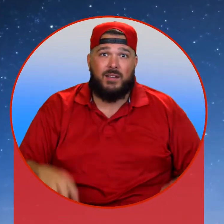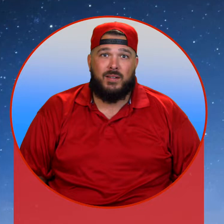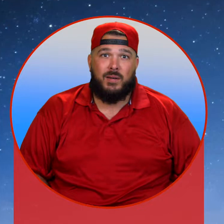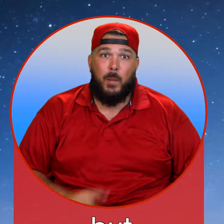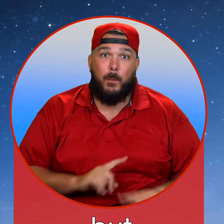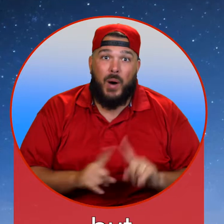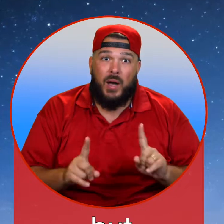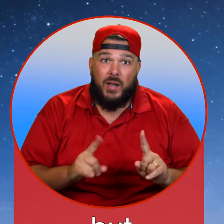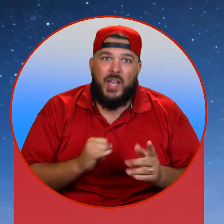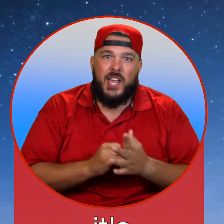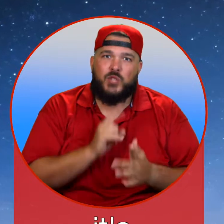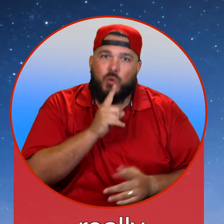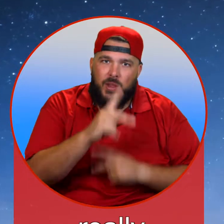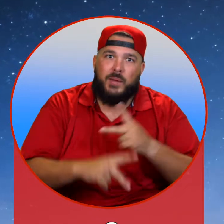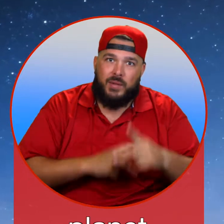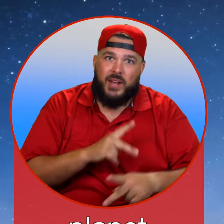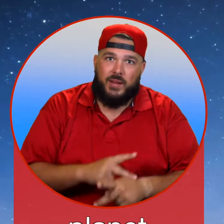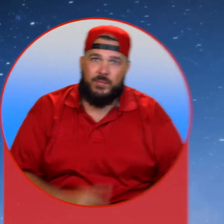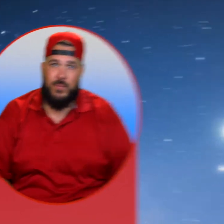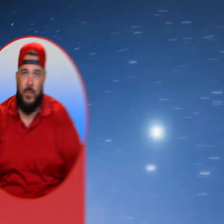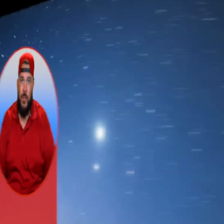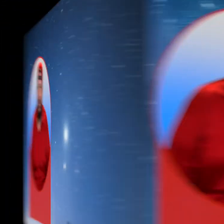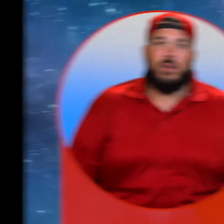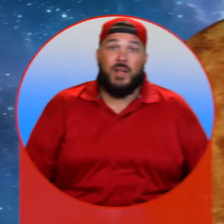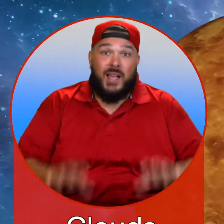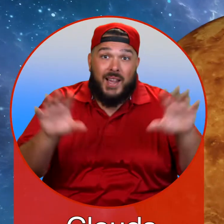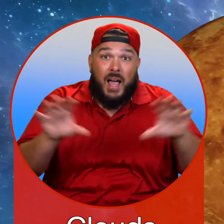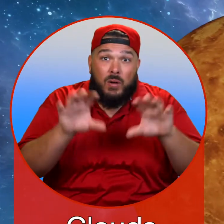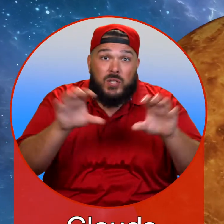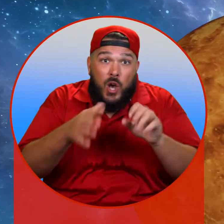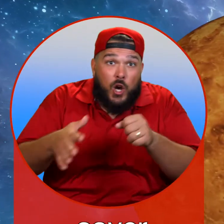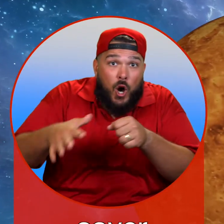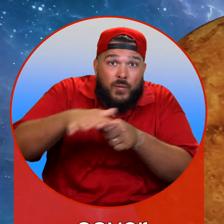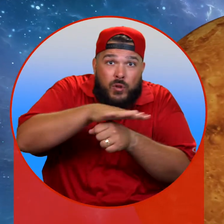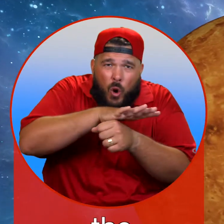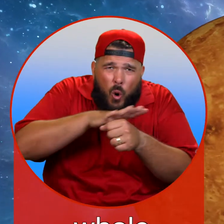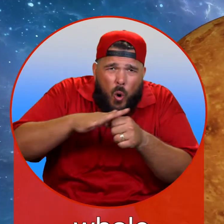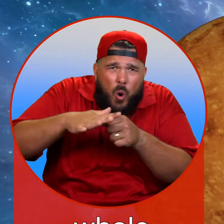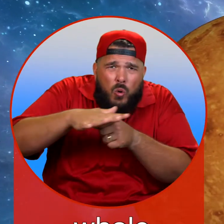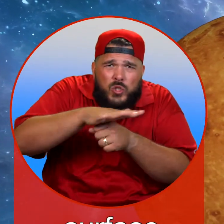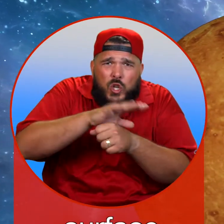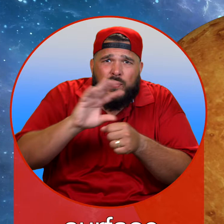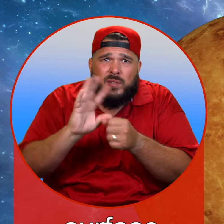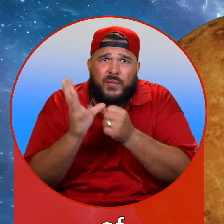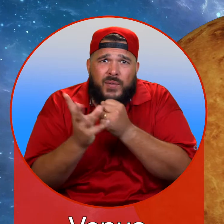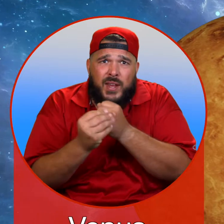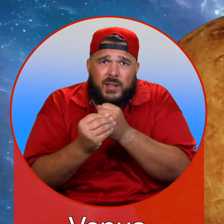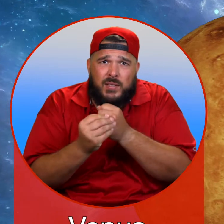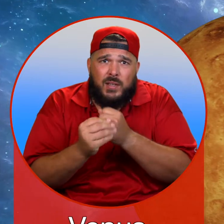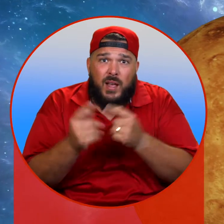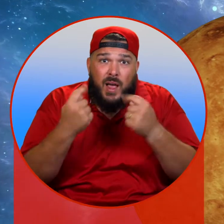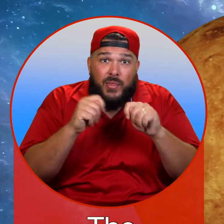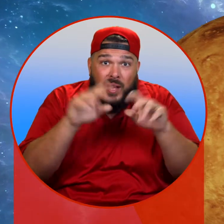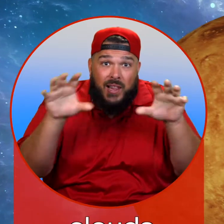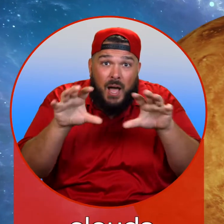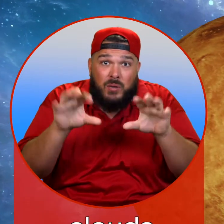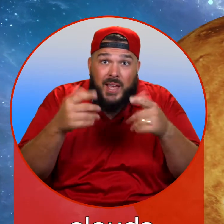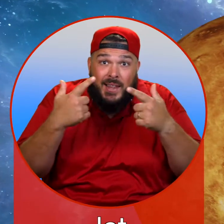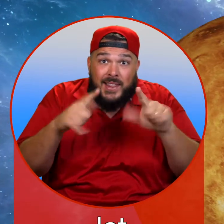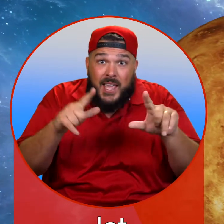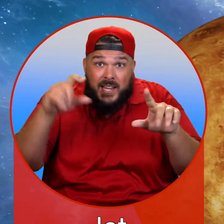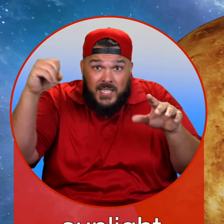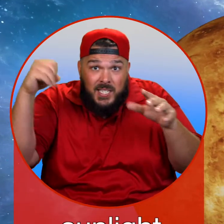but it's really a planet clouds covered the whole surface of Venus the